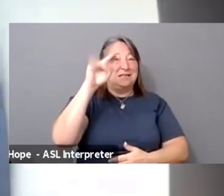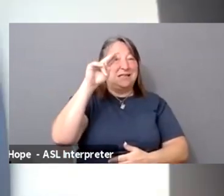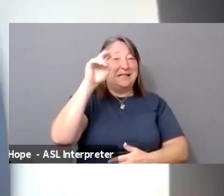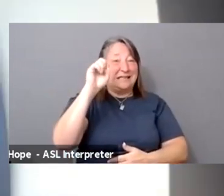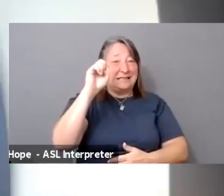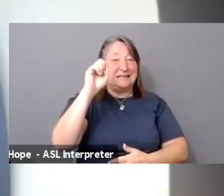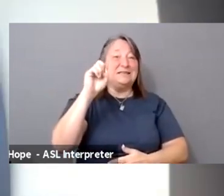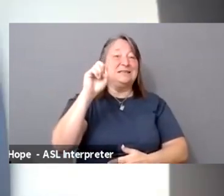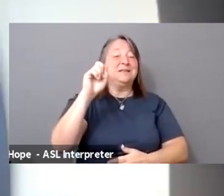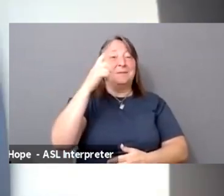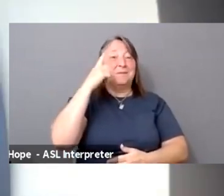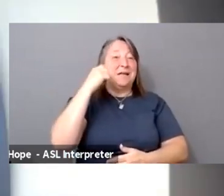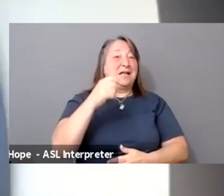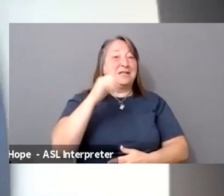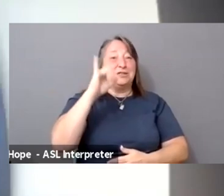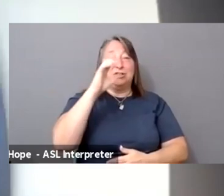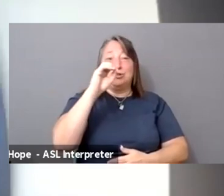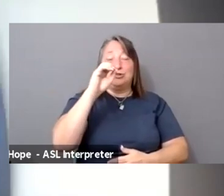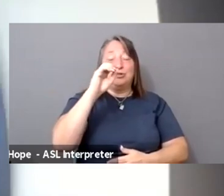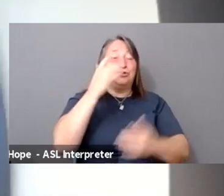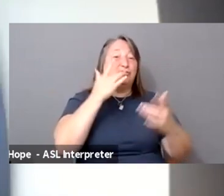two of the only references.